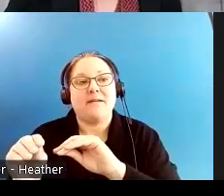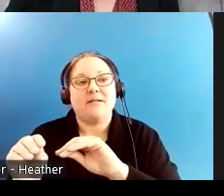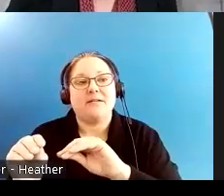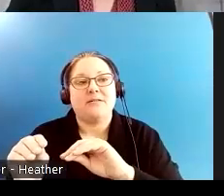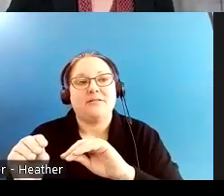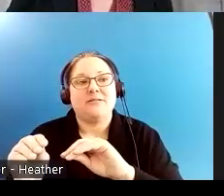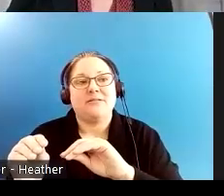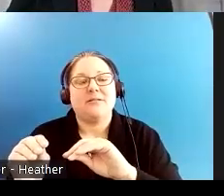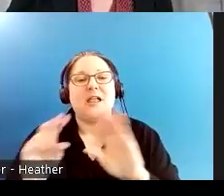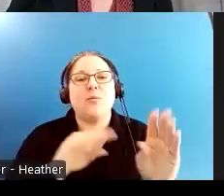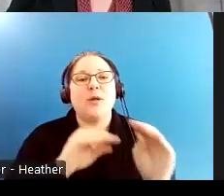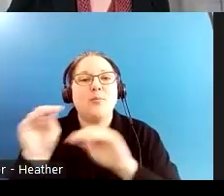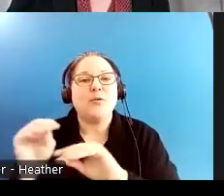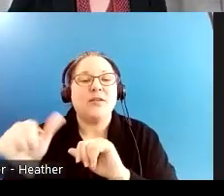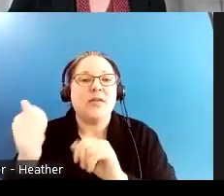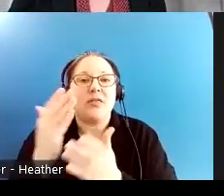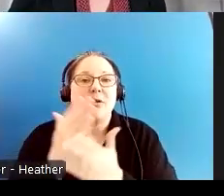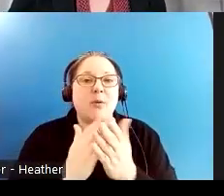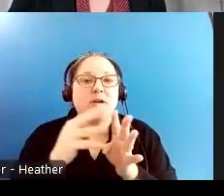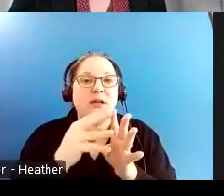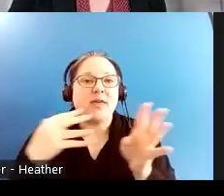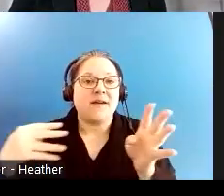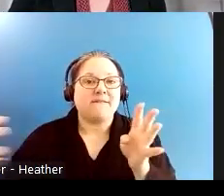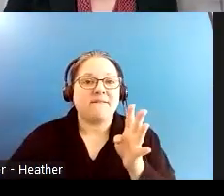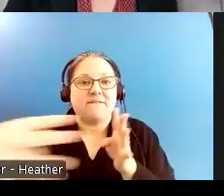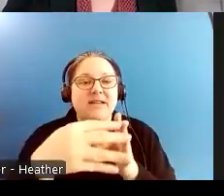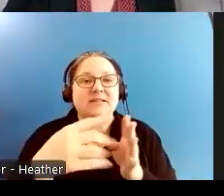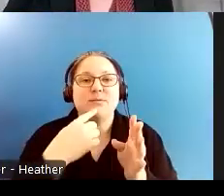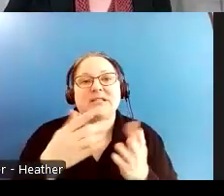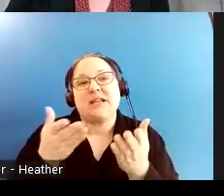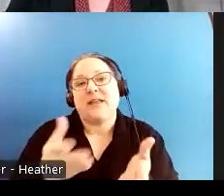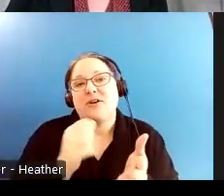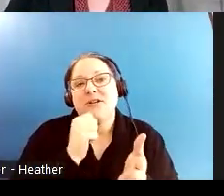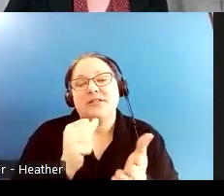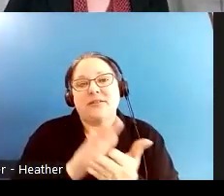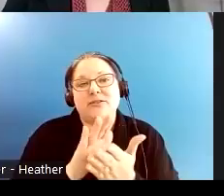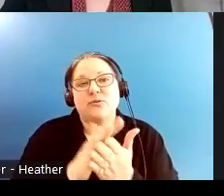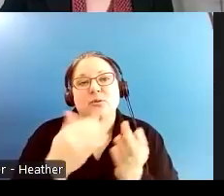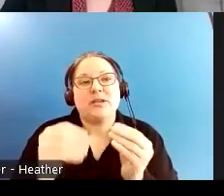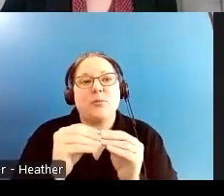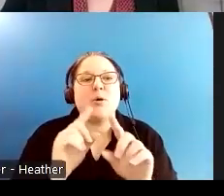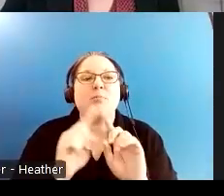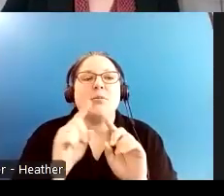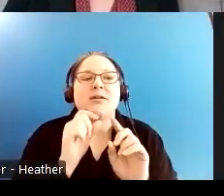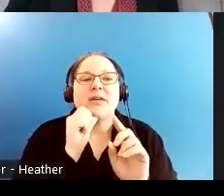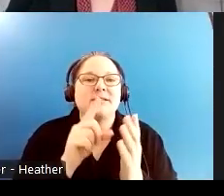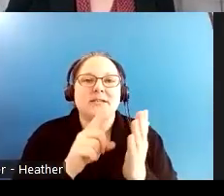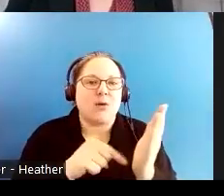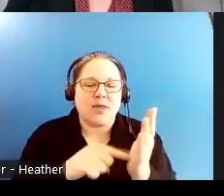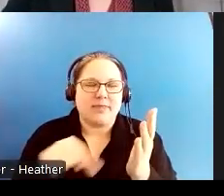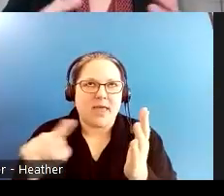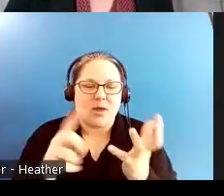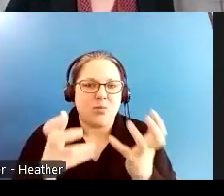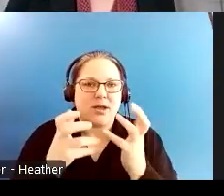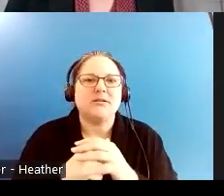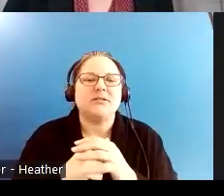there. He's not at the school anymore. Unfortunately, that wasn't really what they wanted. So they did clear all of